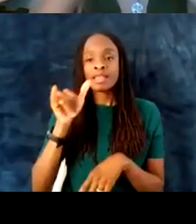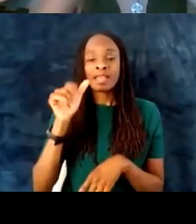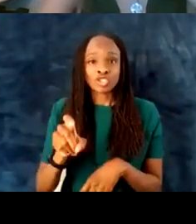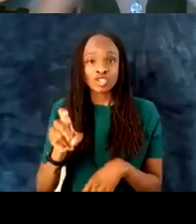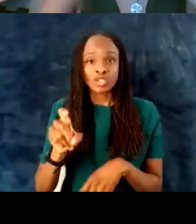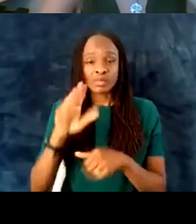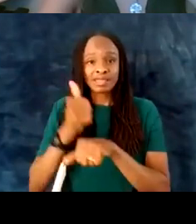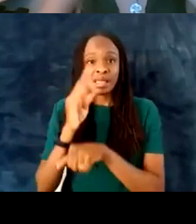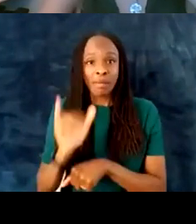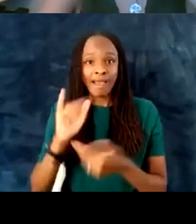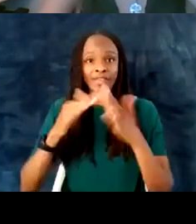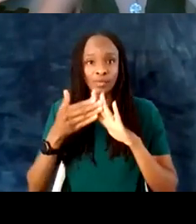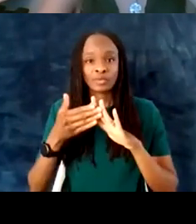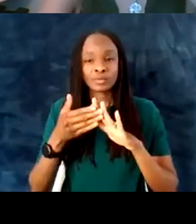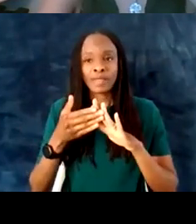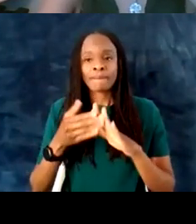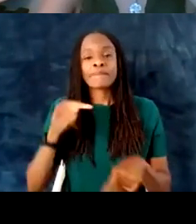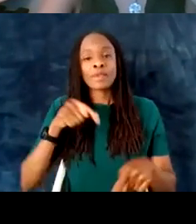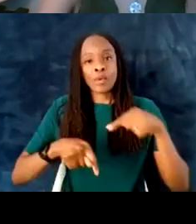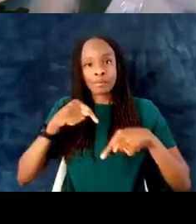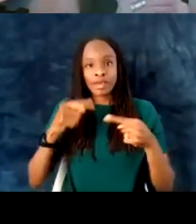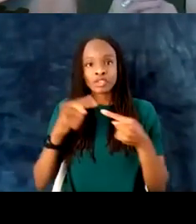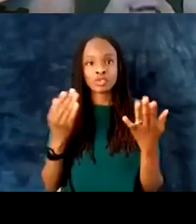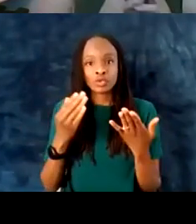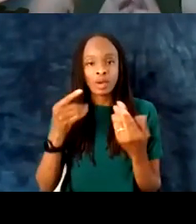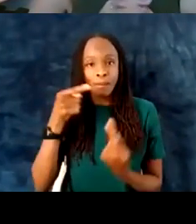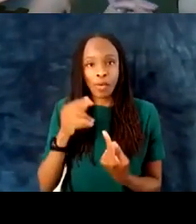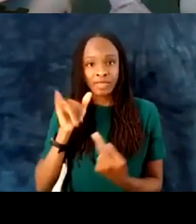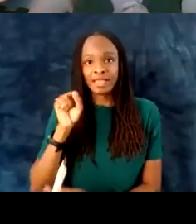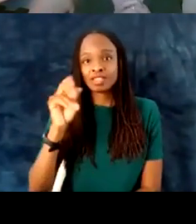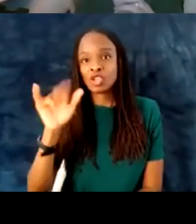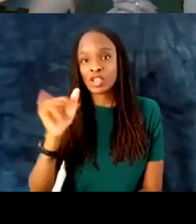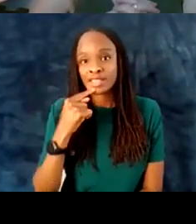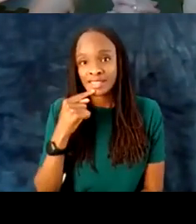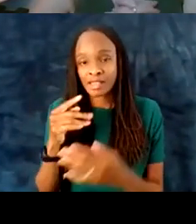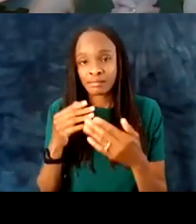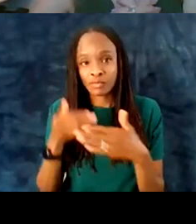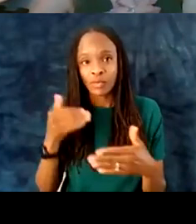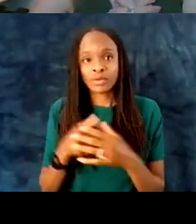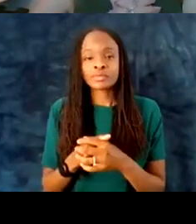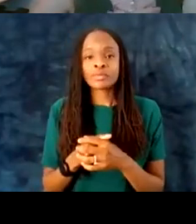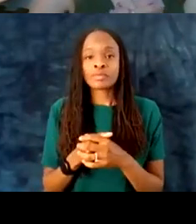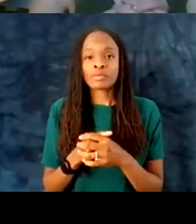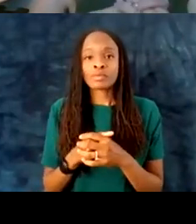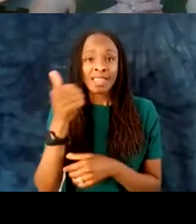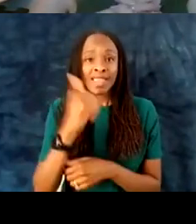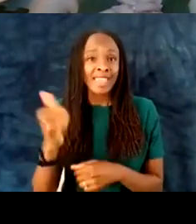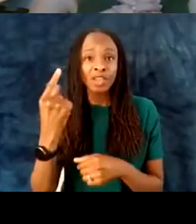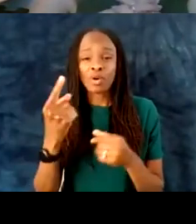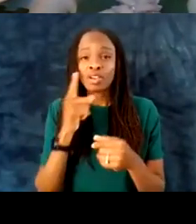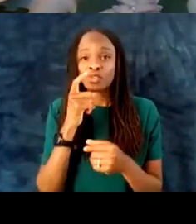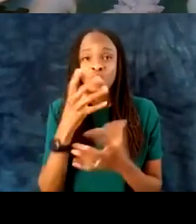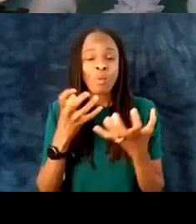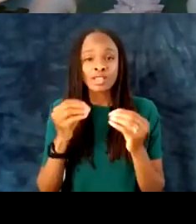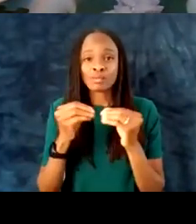set by community. Going back to points that Sonya has made earlier. Anyway, anyone wanting more information should definitely